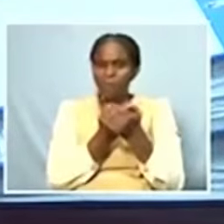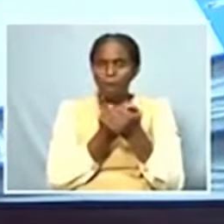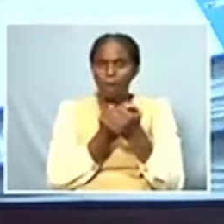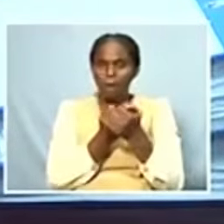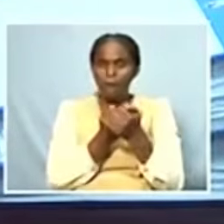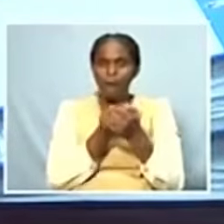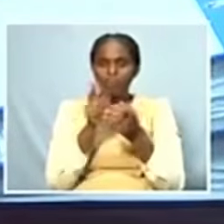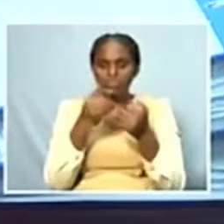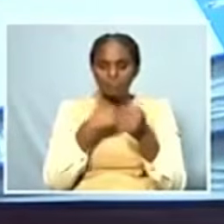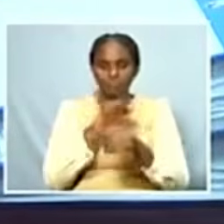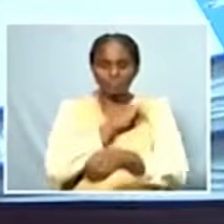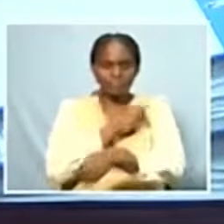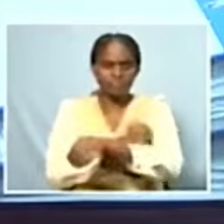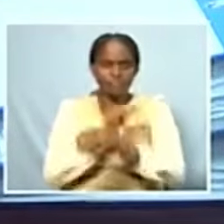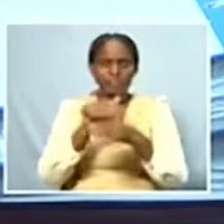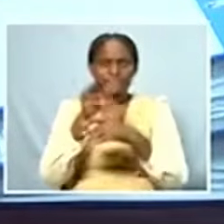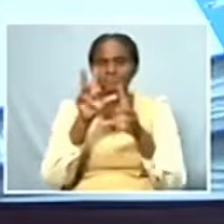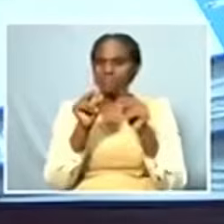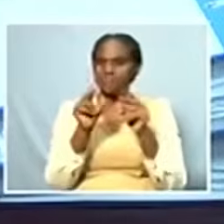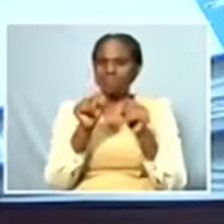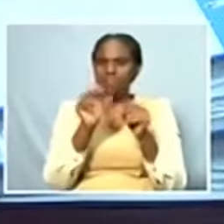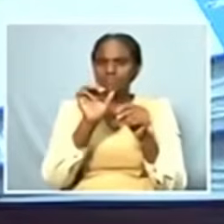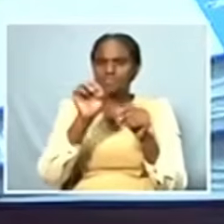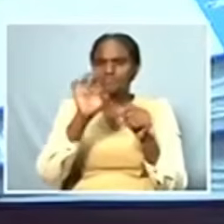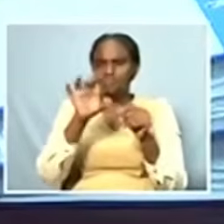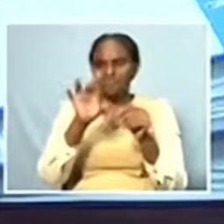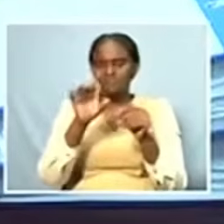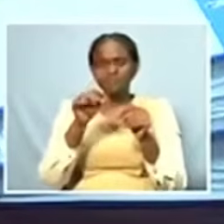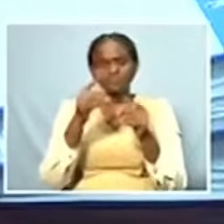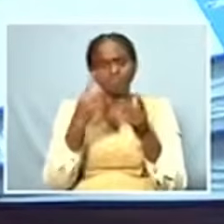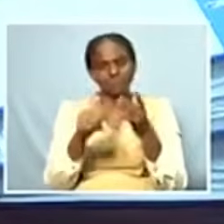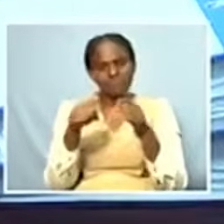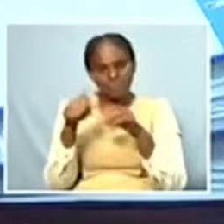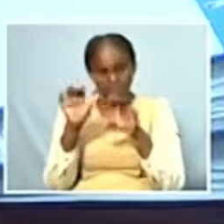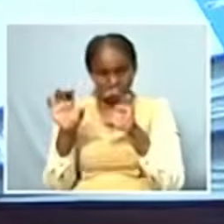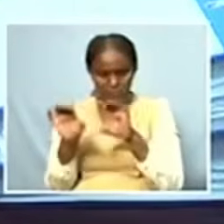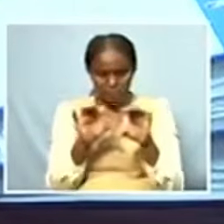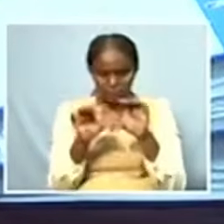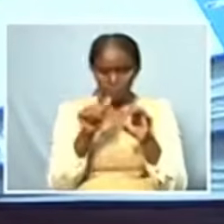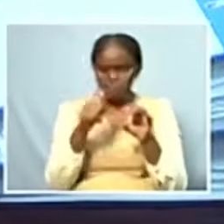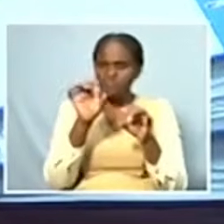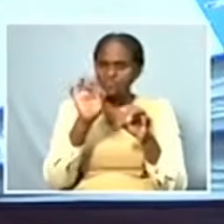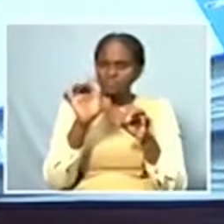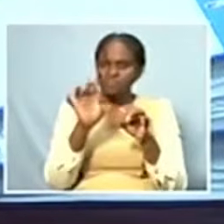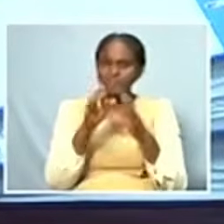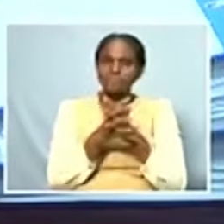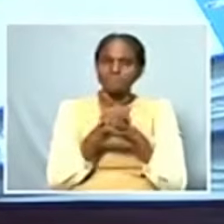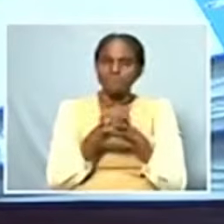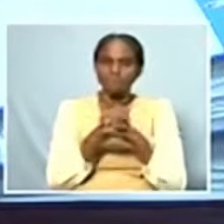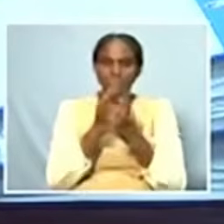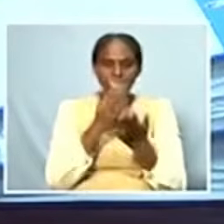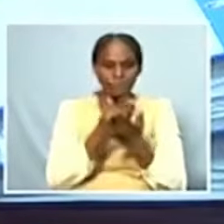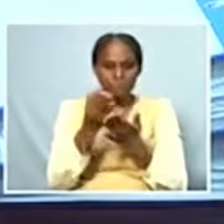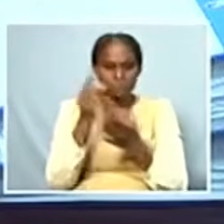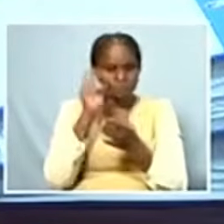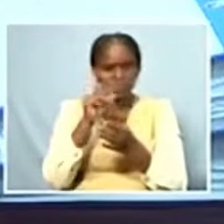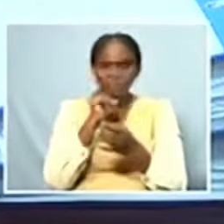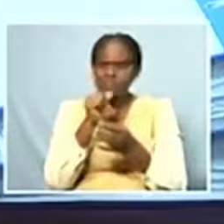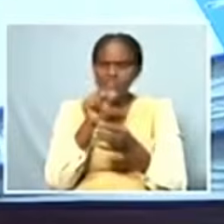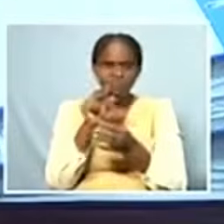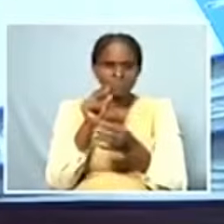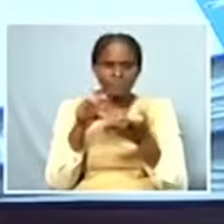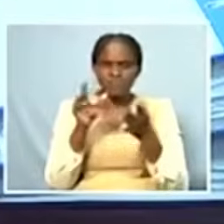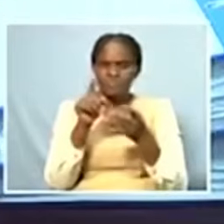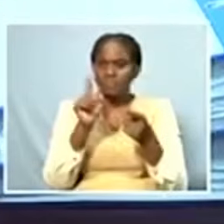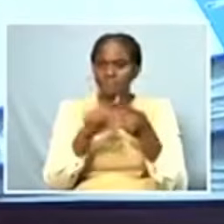you have no immunity outside, so you're on your own. What you do, you're on your own. Procurement will not